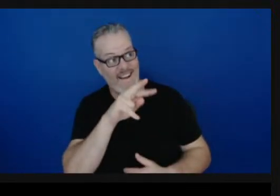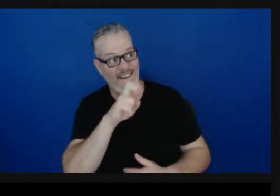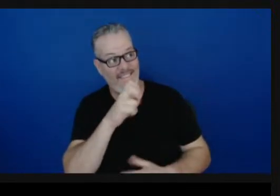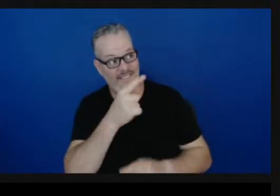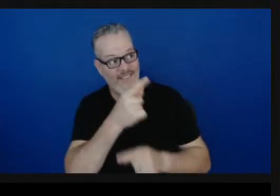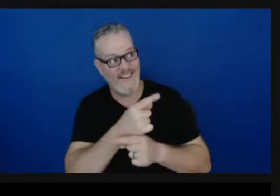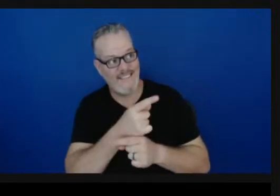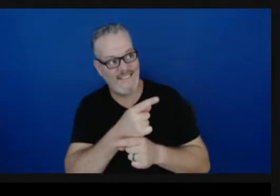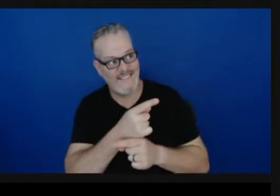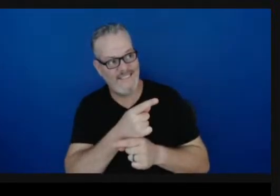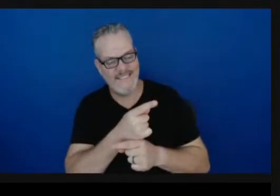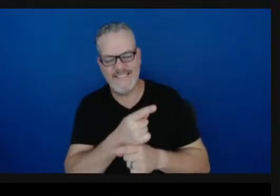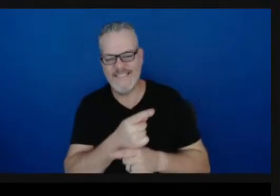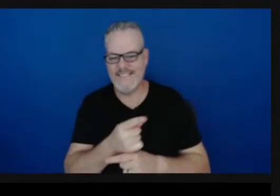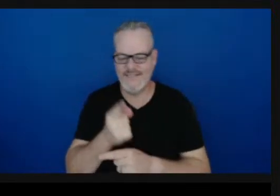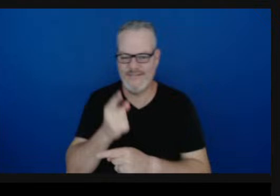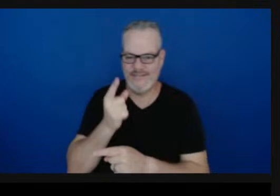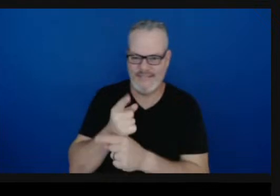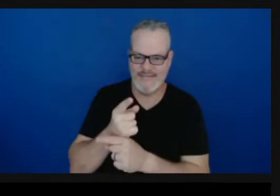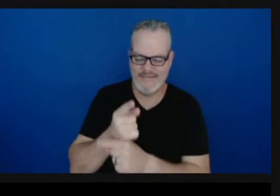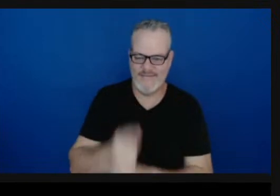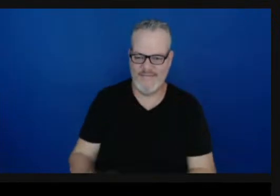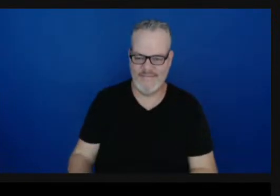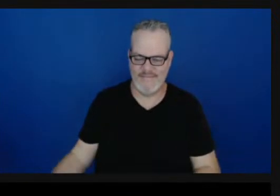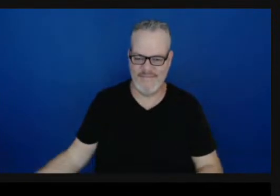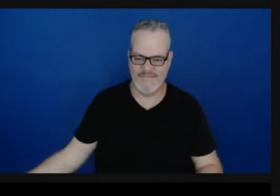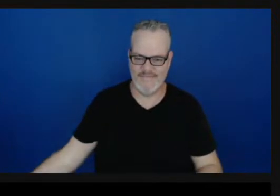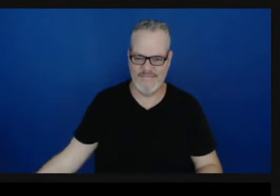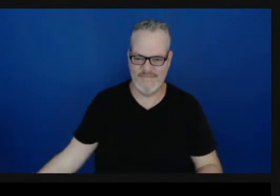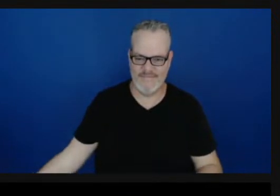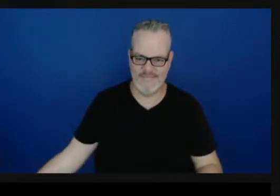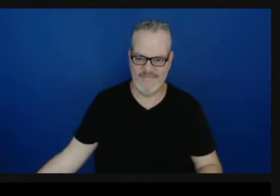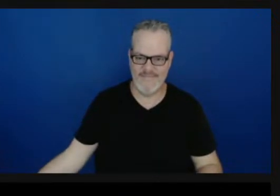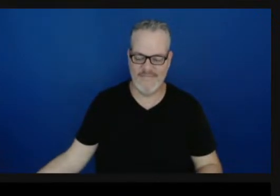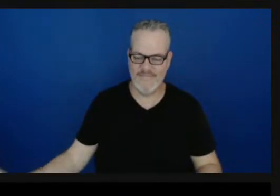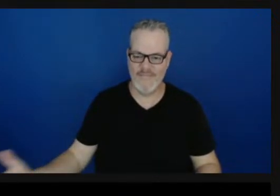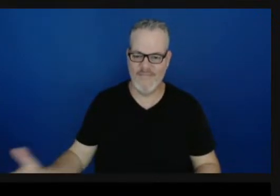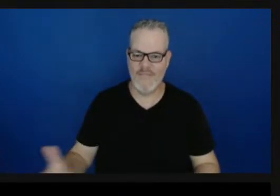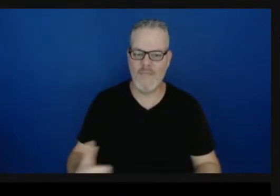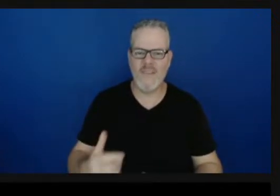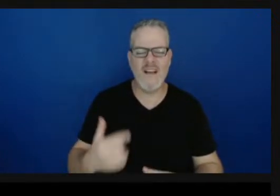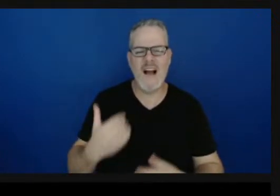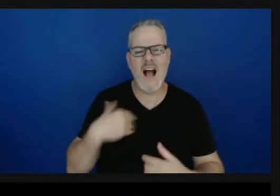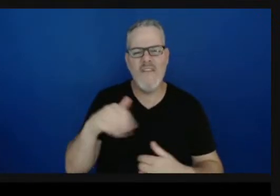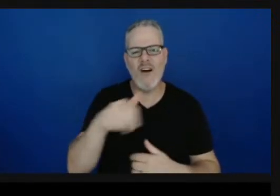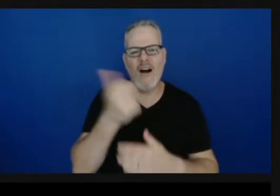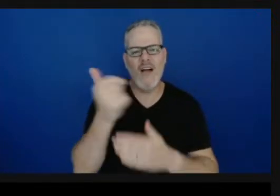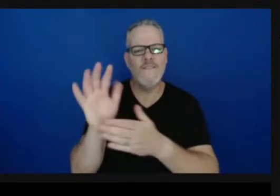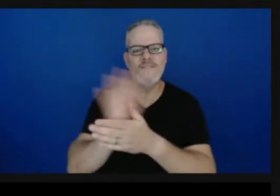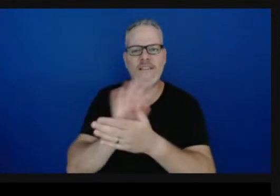Yeah. Let's see here. I had that one somewhere, but